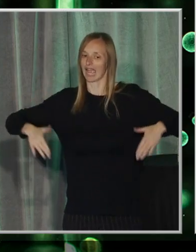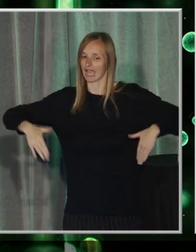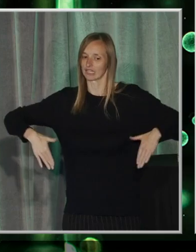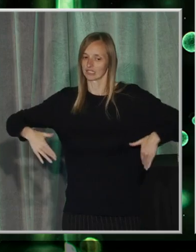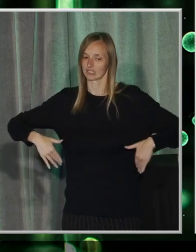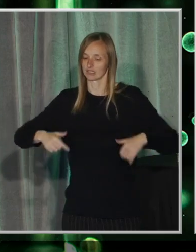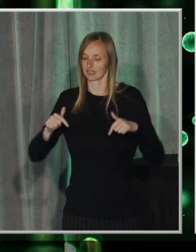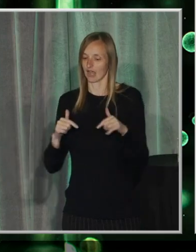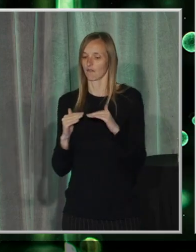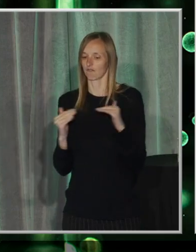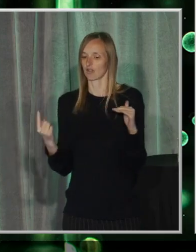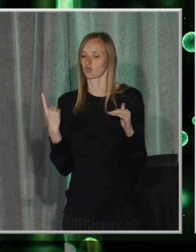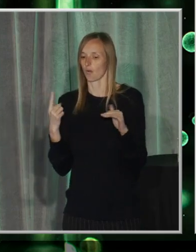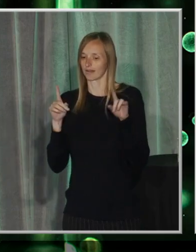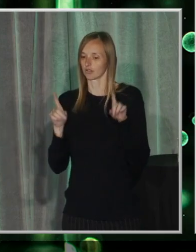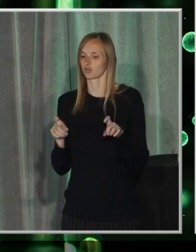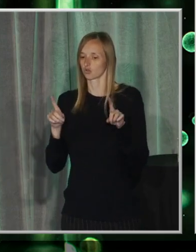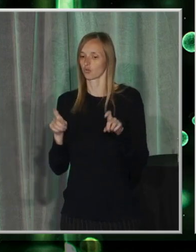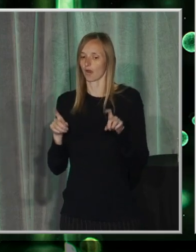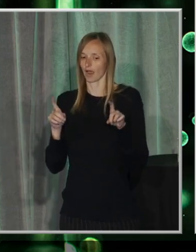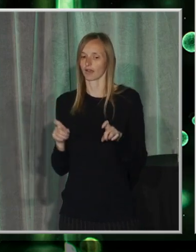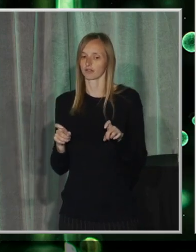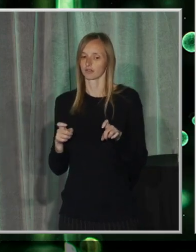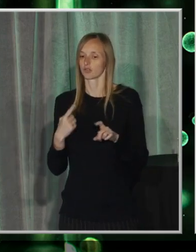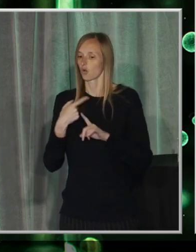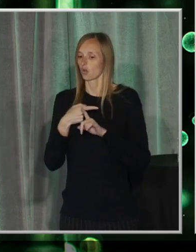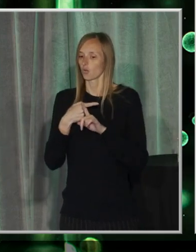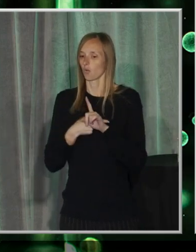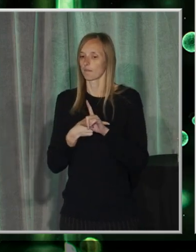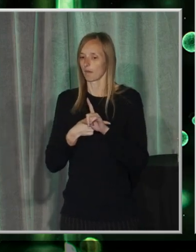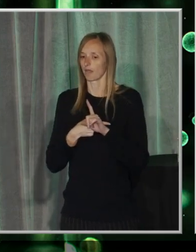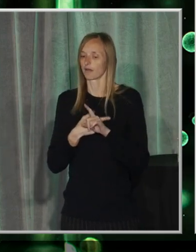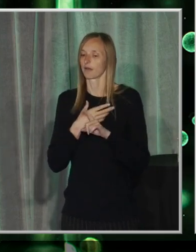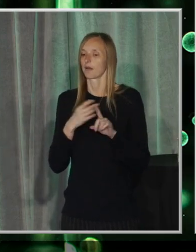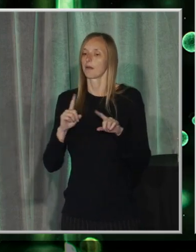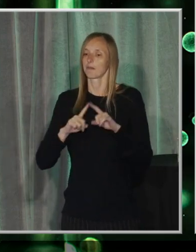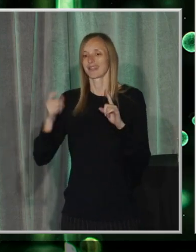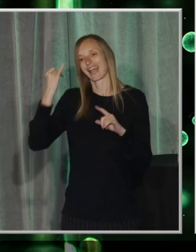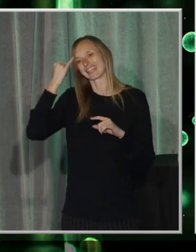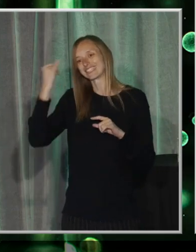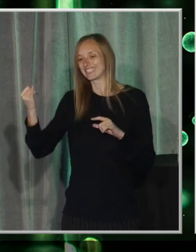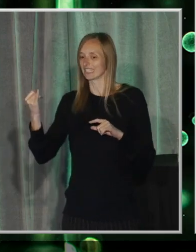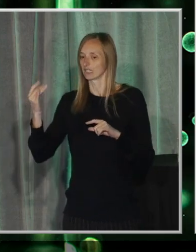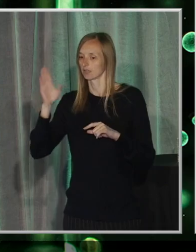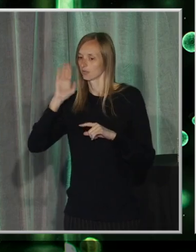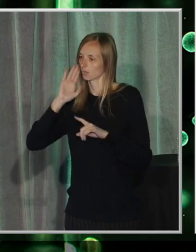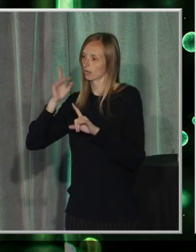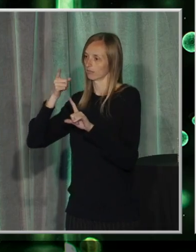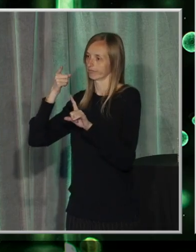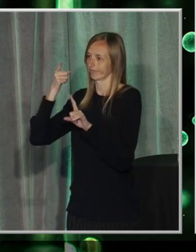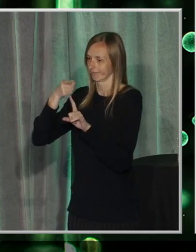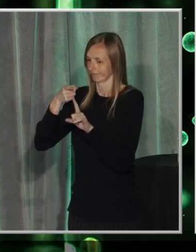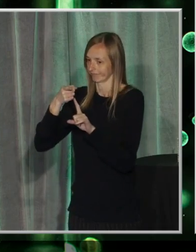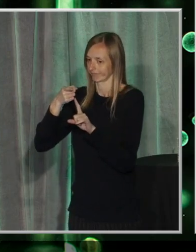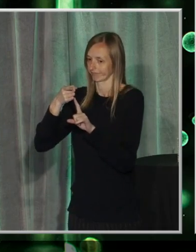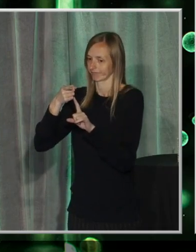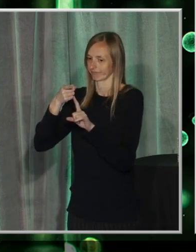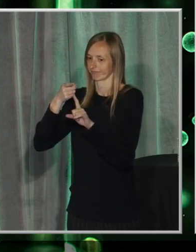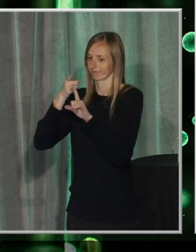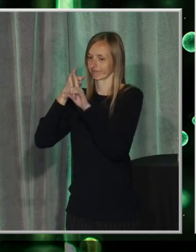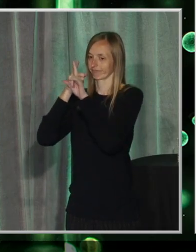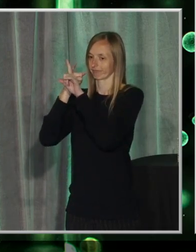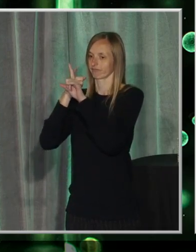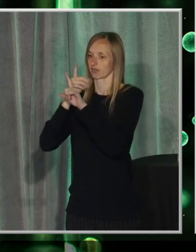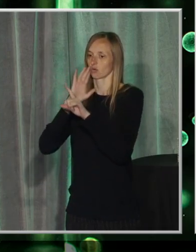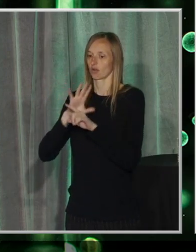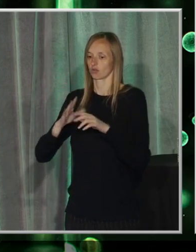phase one and trial, and it was just 1 month. But that's the idea that we are going through, and we are going trying to advance